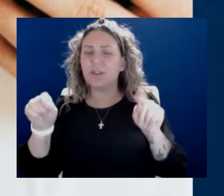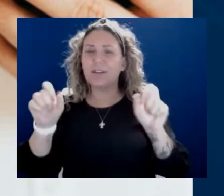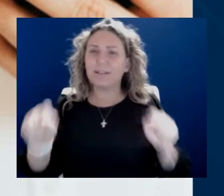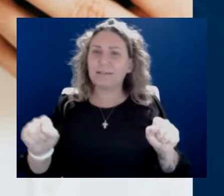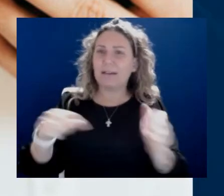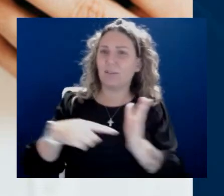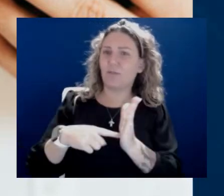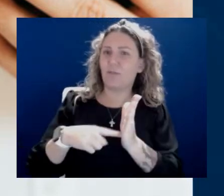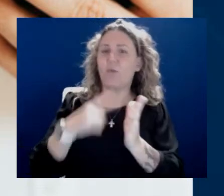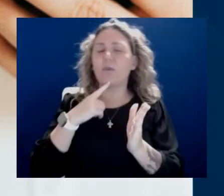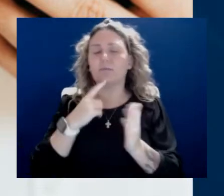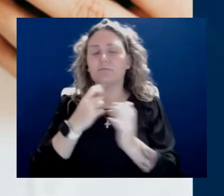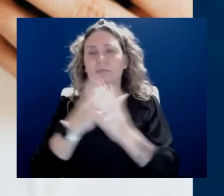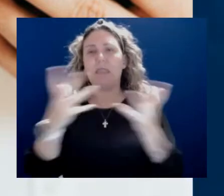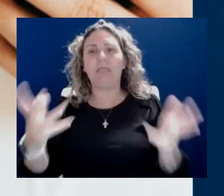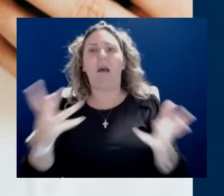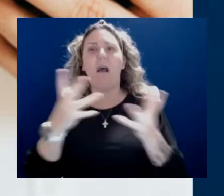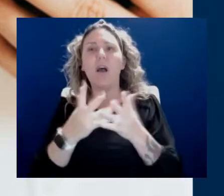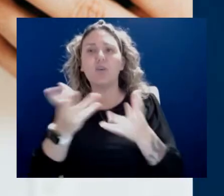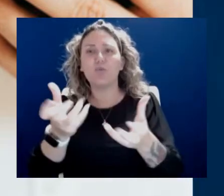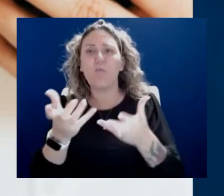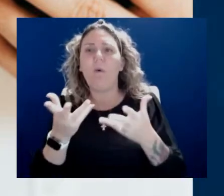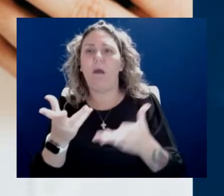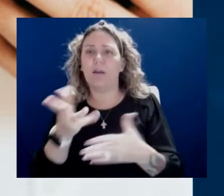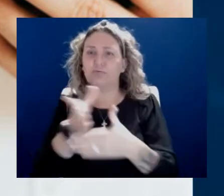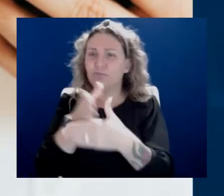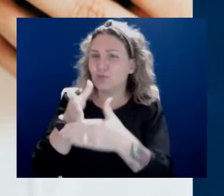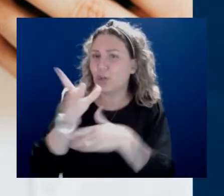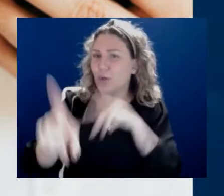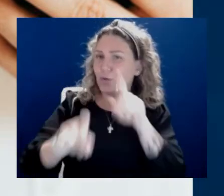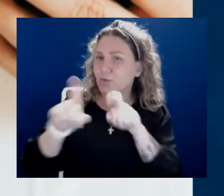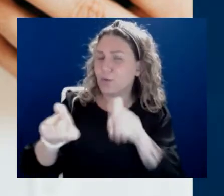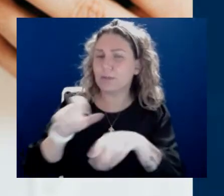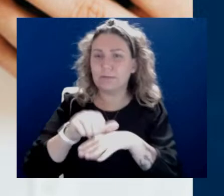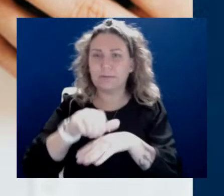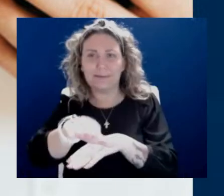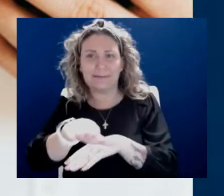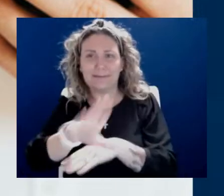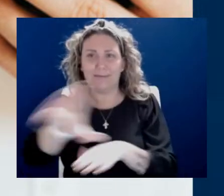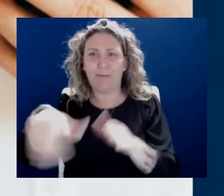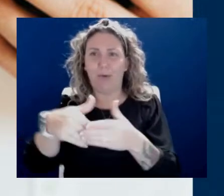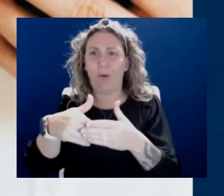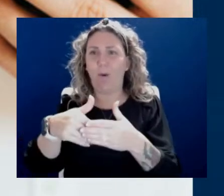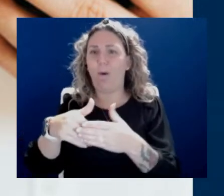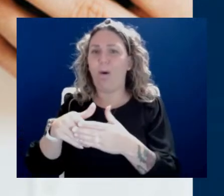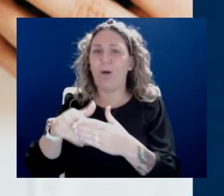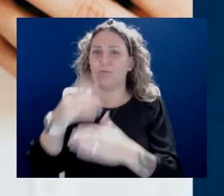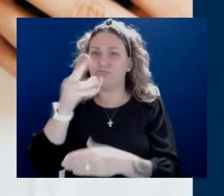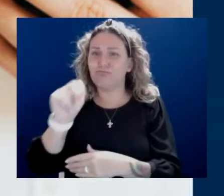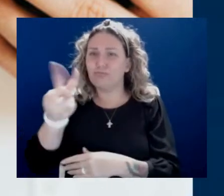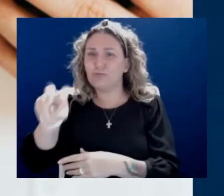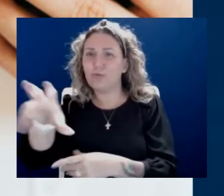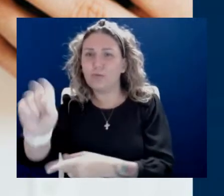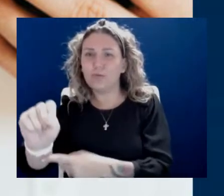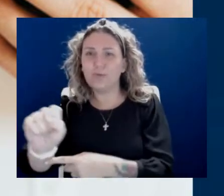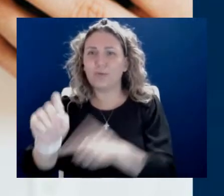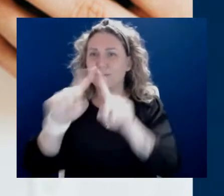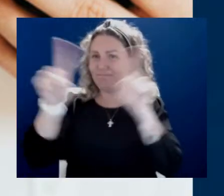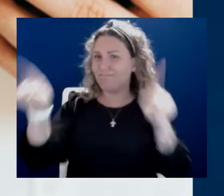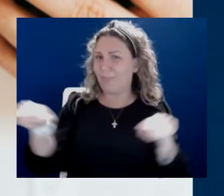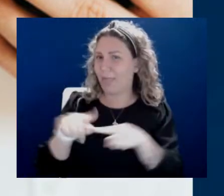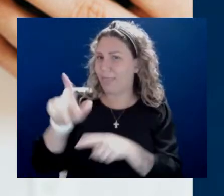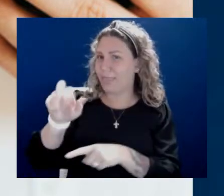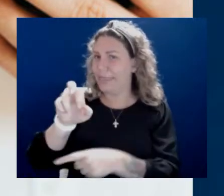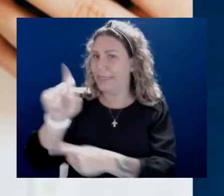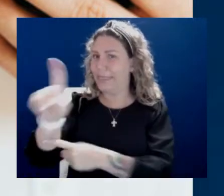start sending in those questions now. You can do that on YouTube, Facebook, Twitter, and the Medical News Network. You can find links to those right there